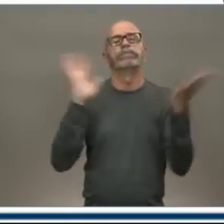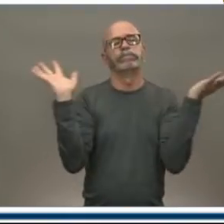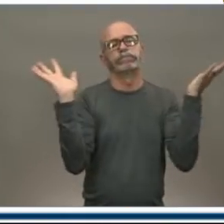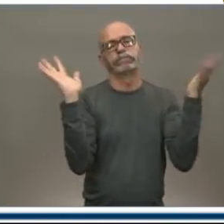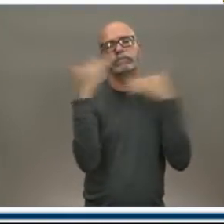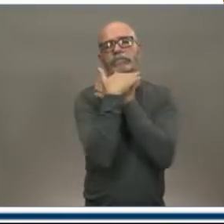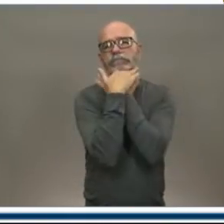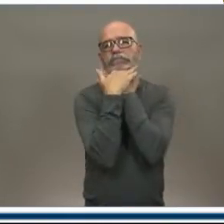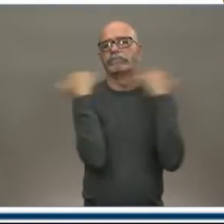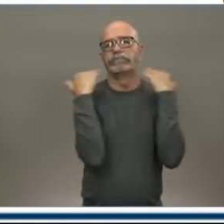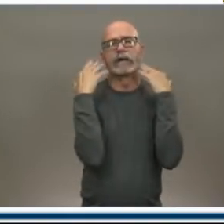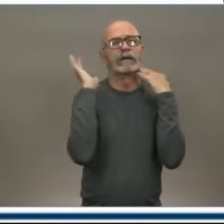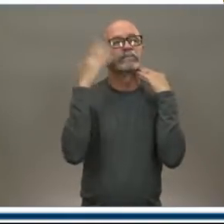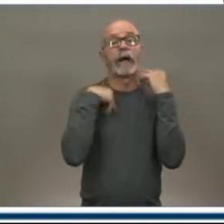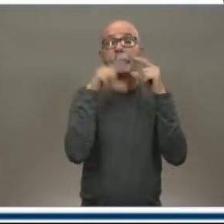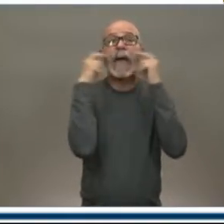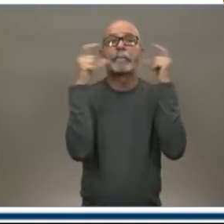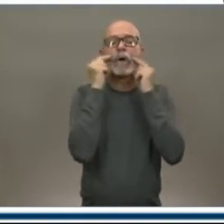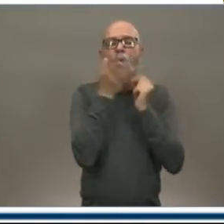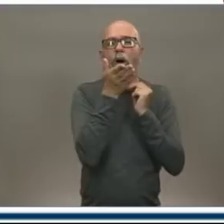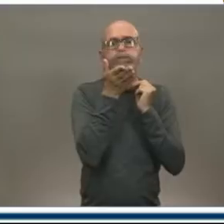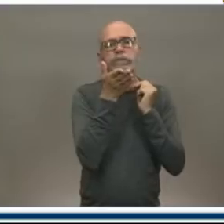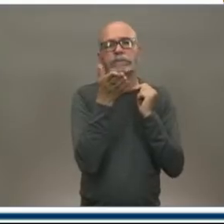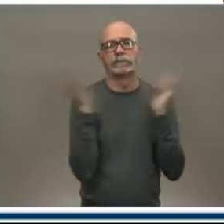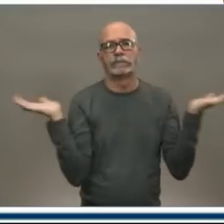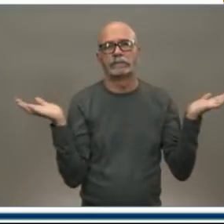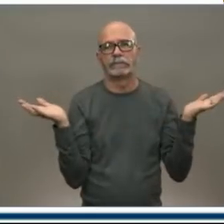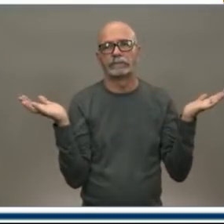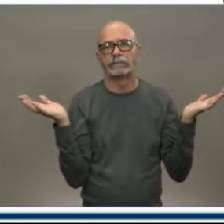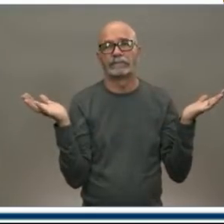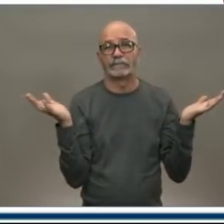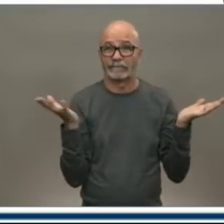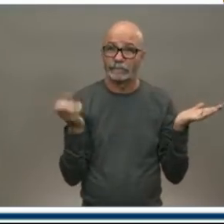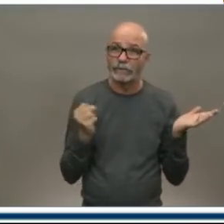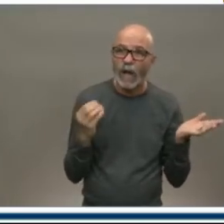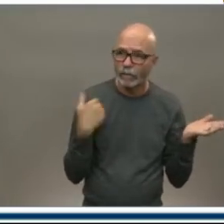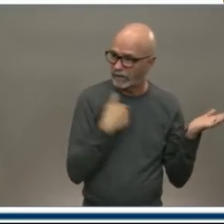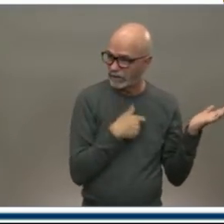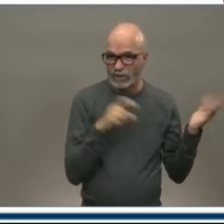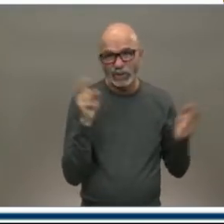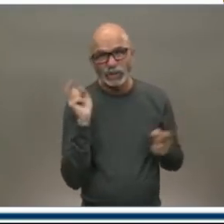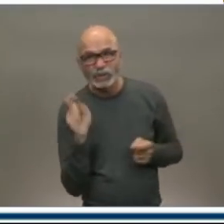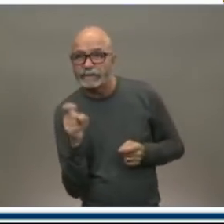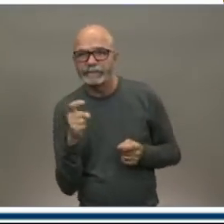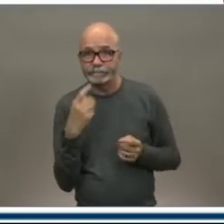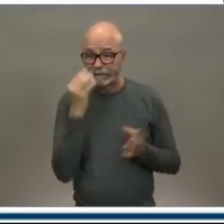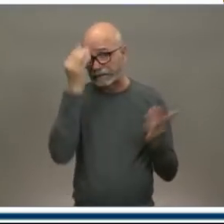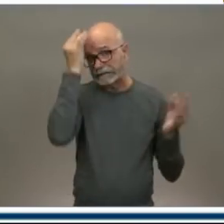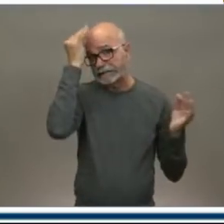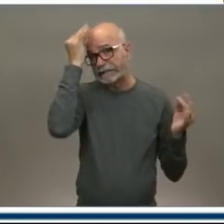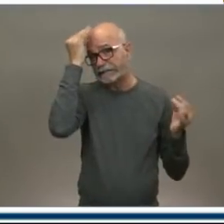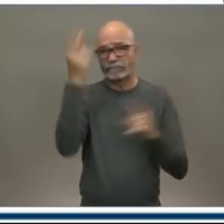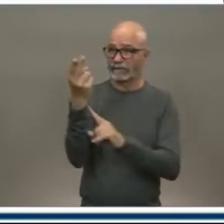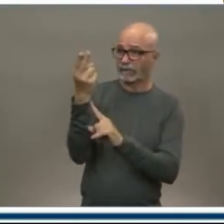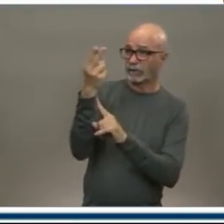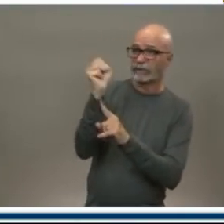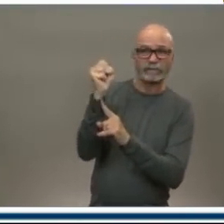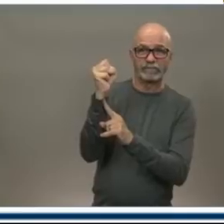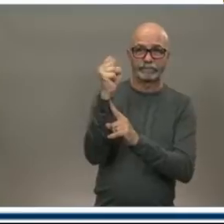Is it time to revisit the plan for high schools and perhaps institute a hybrid model where half the students attend at a time?